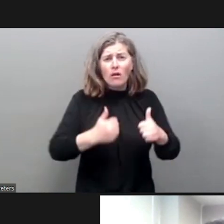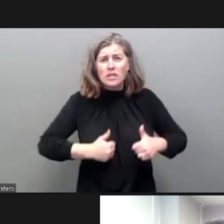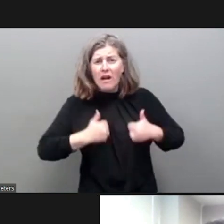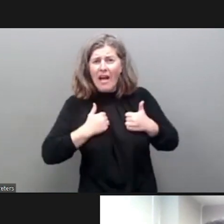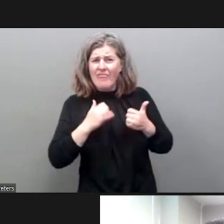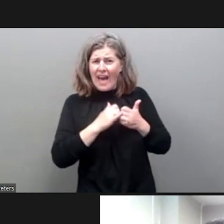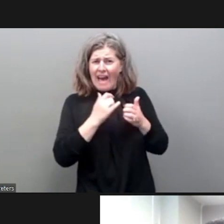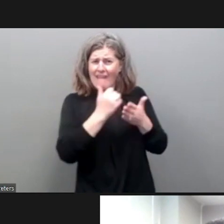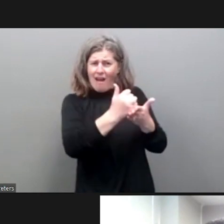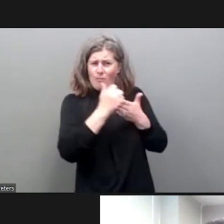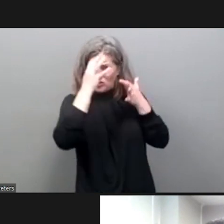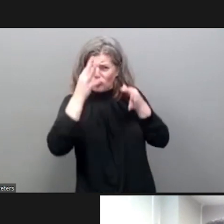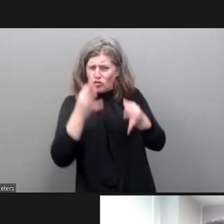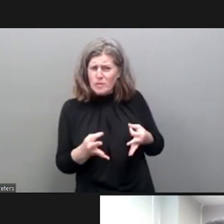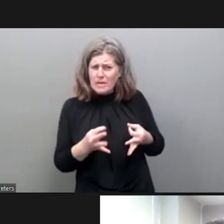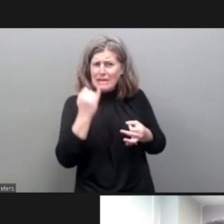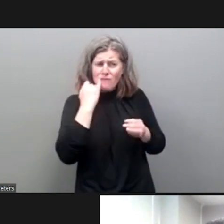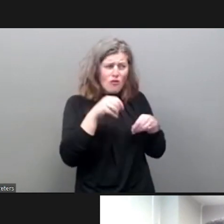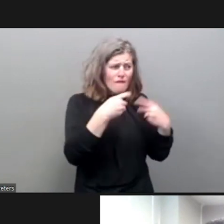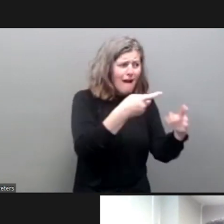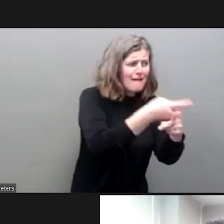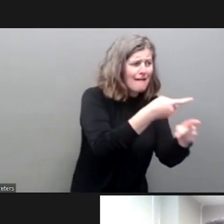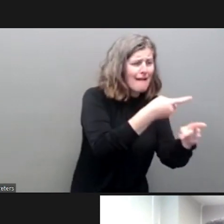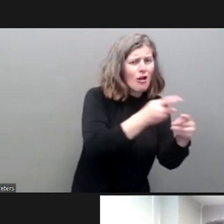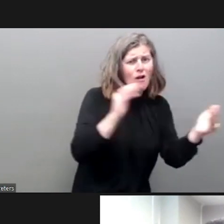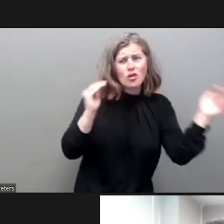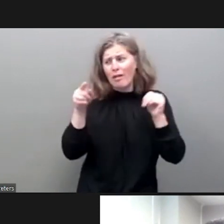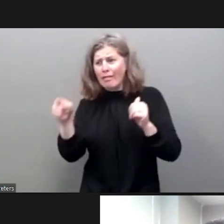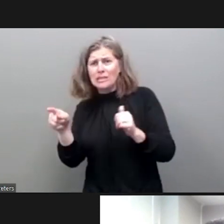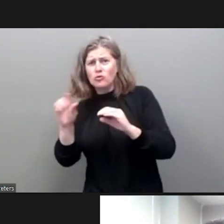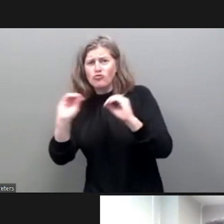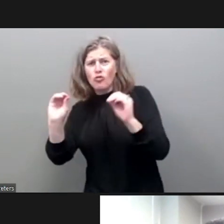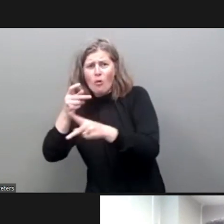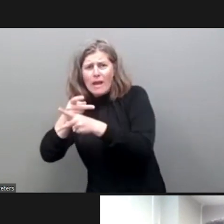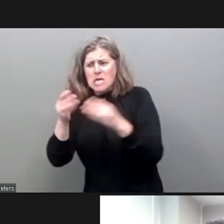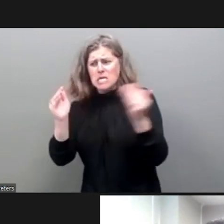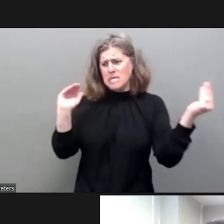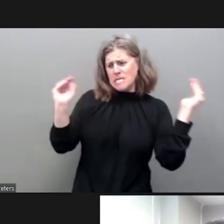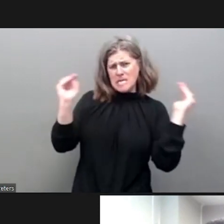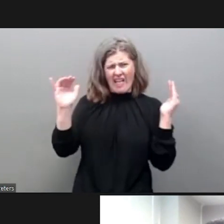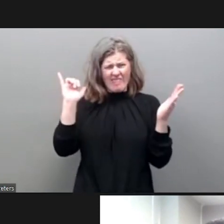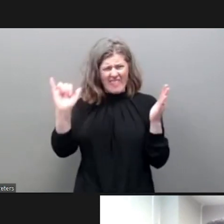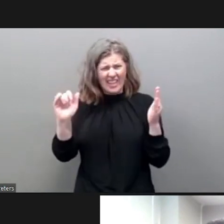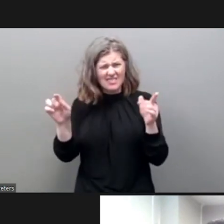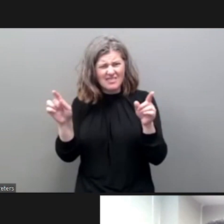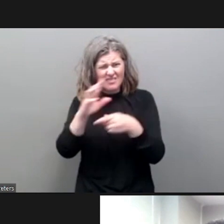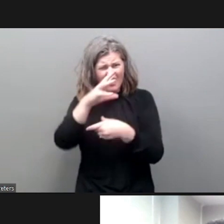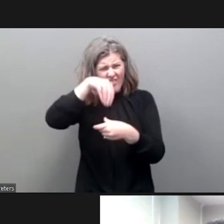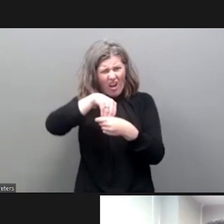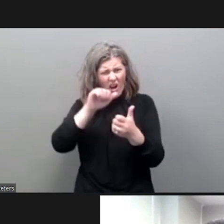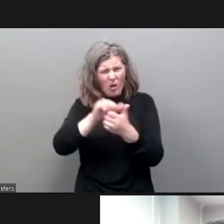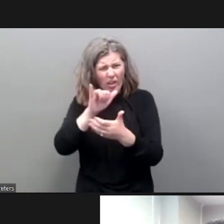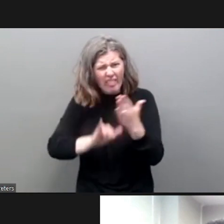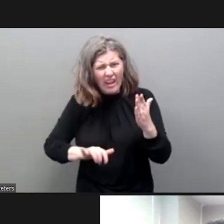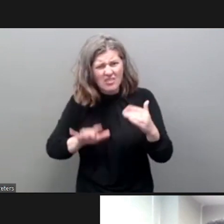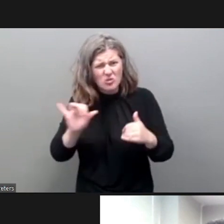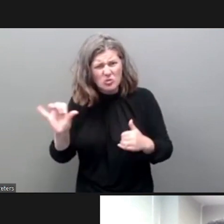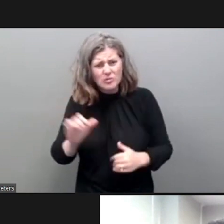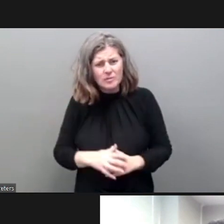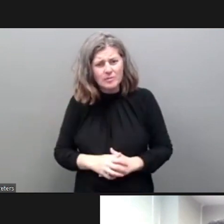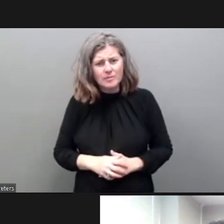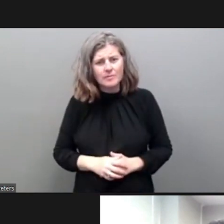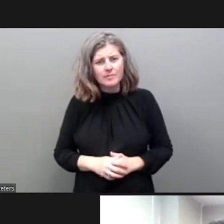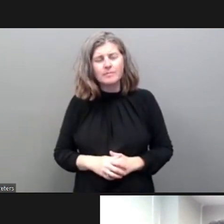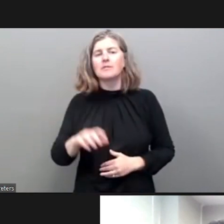determining factor in deciding who gets an open ICU bed or some other scarce resource?